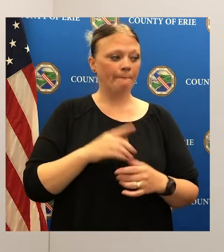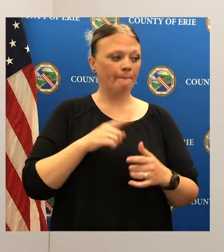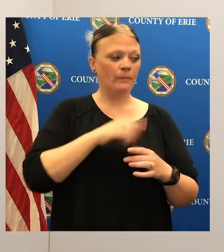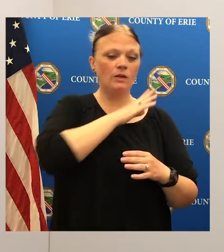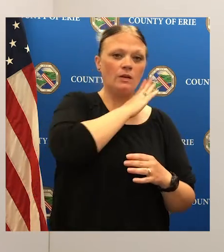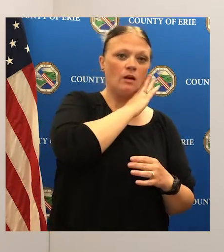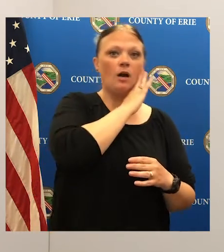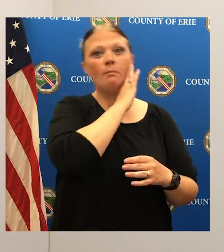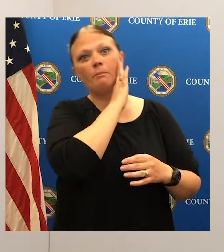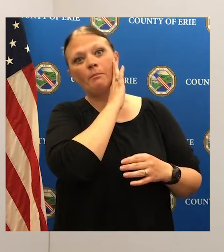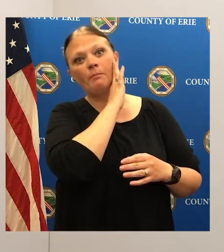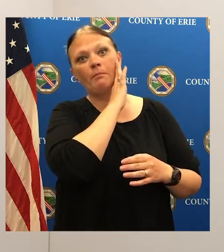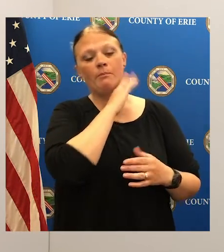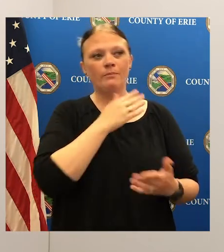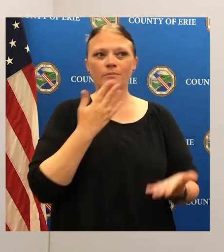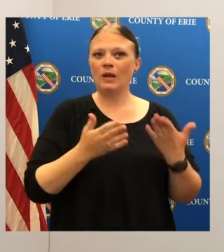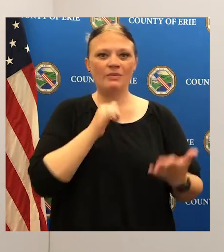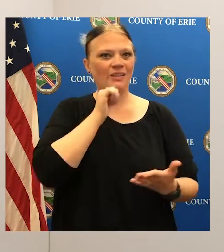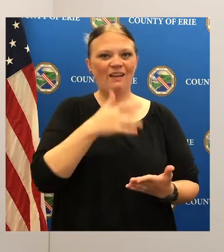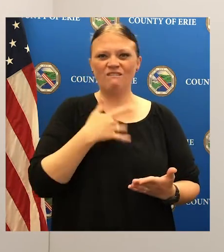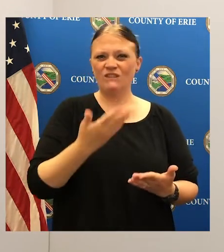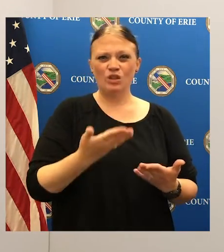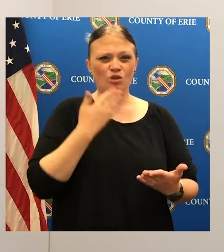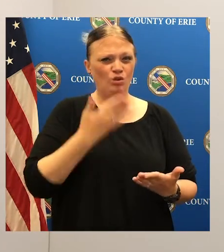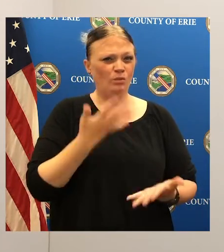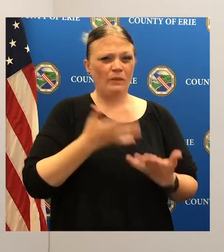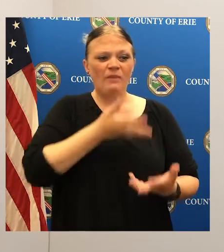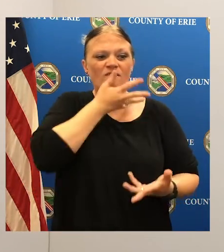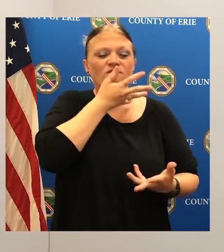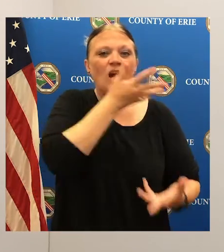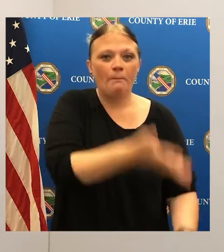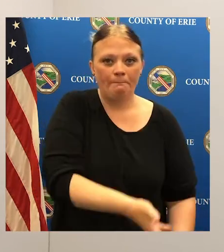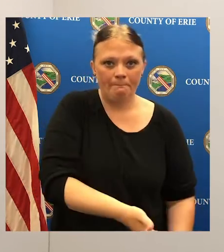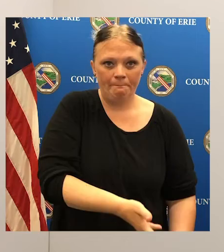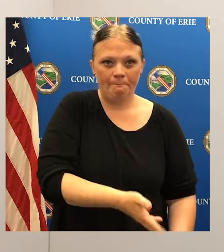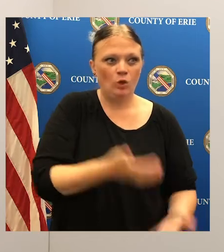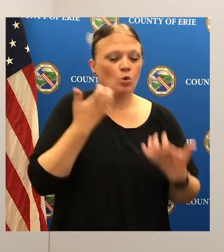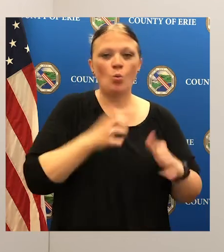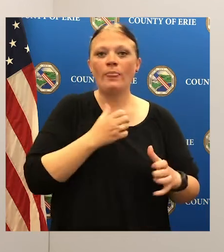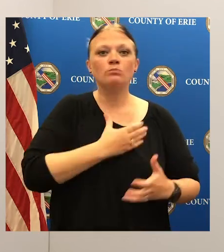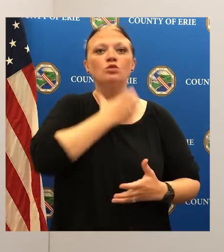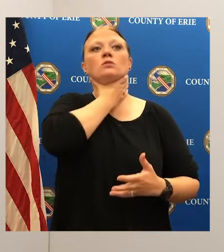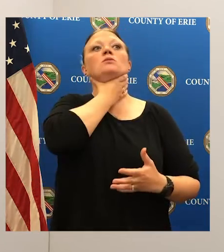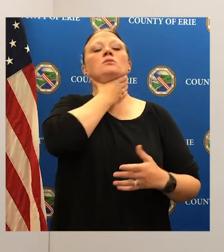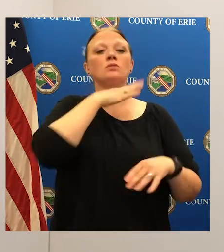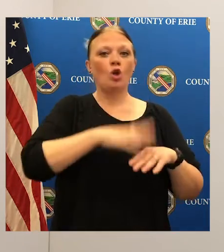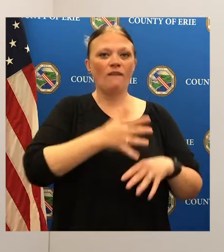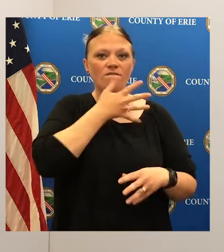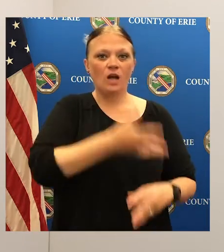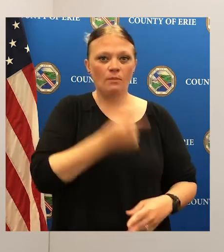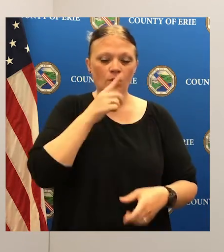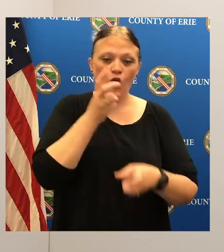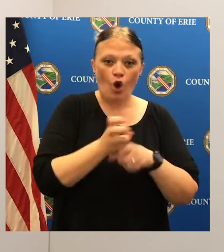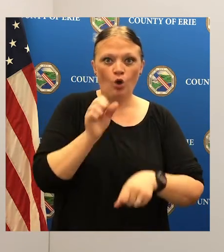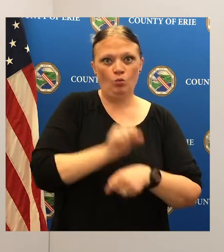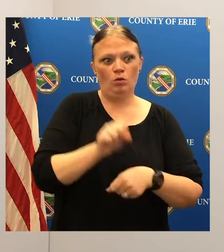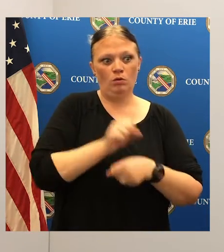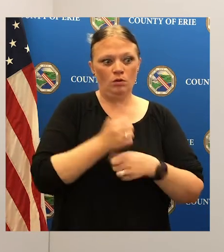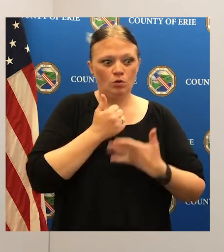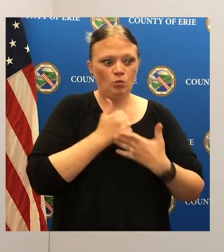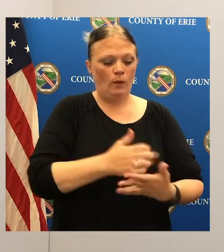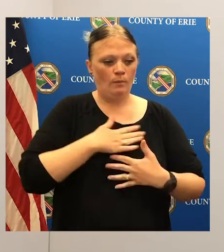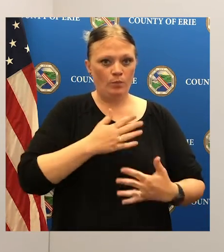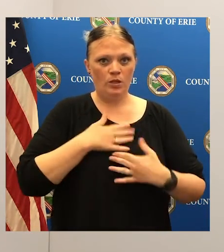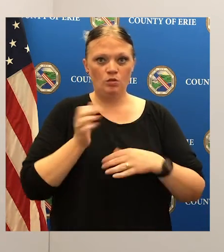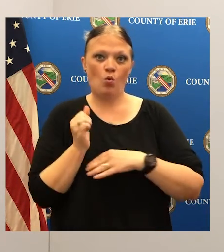them be propped up there. They're probably not going to feel real good. They may vomit. We don't want them to aspirate what they vomit. You did all this hard work to help